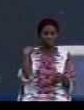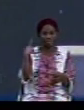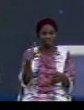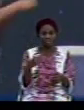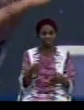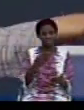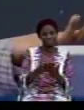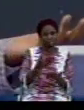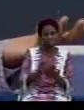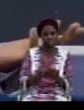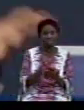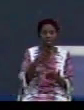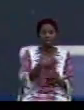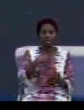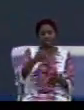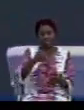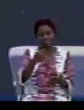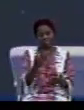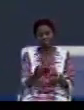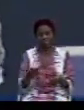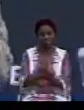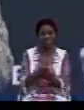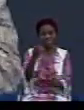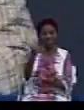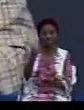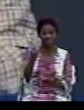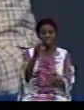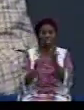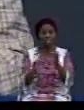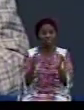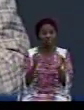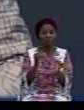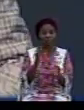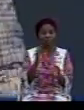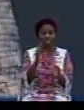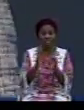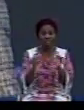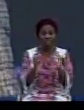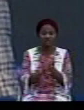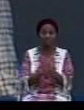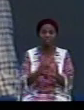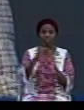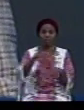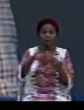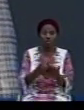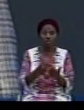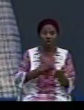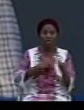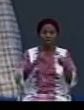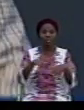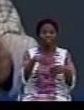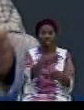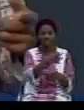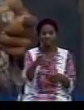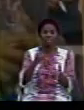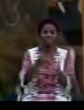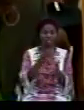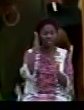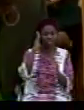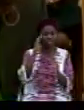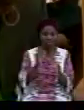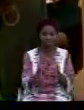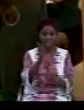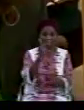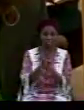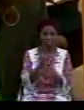money and the material riches, if that's all I can give you, it will still leave you the way you are. There are